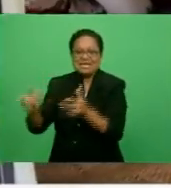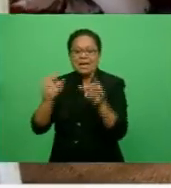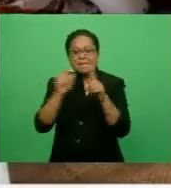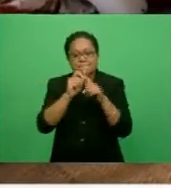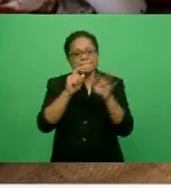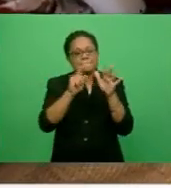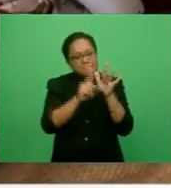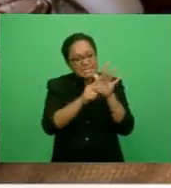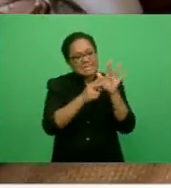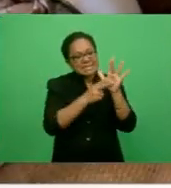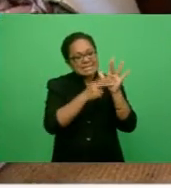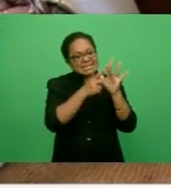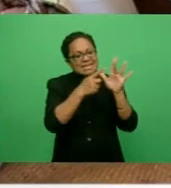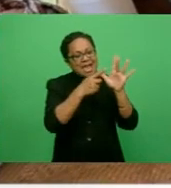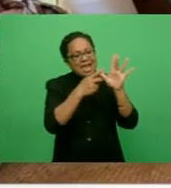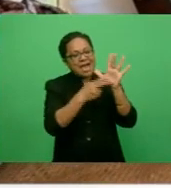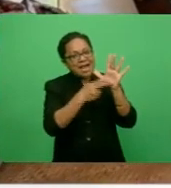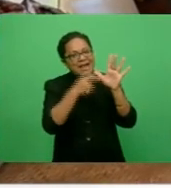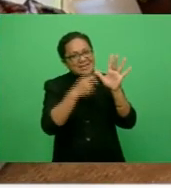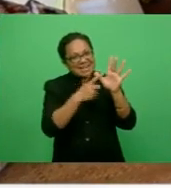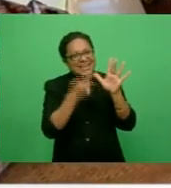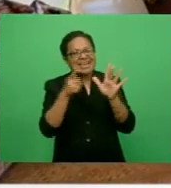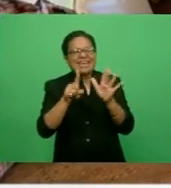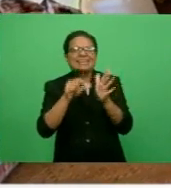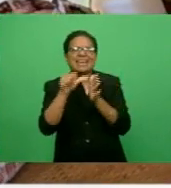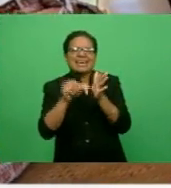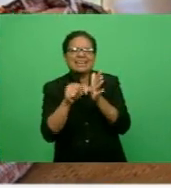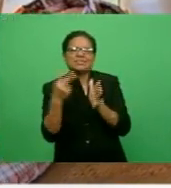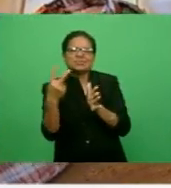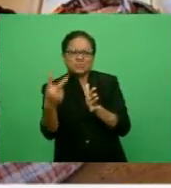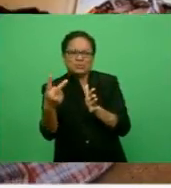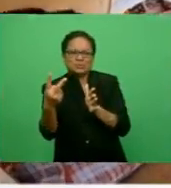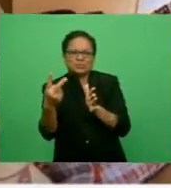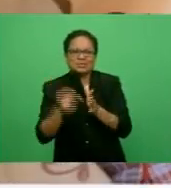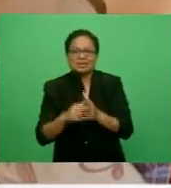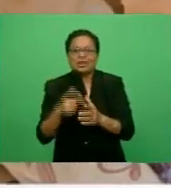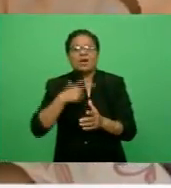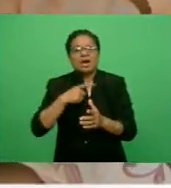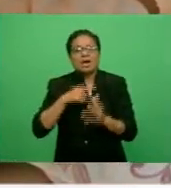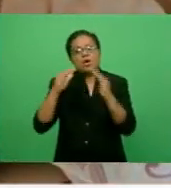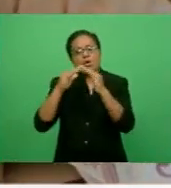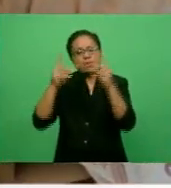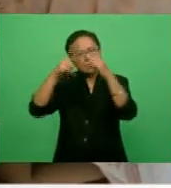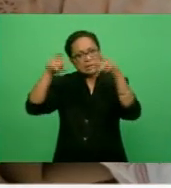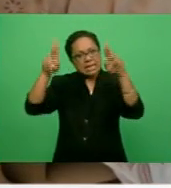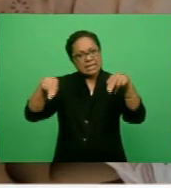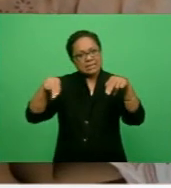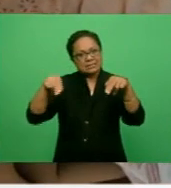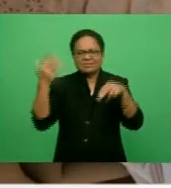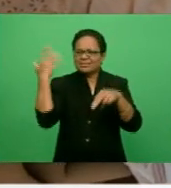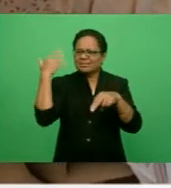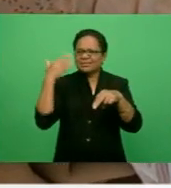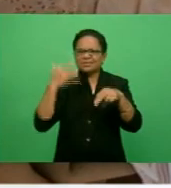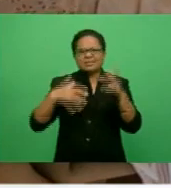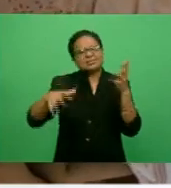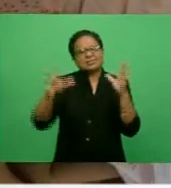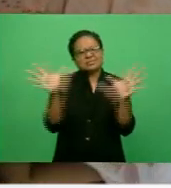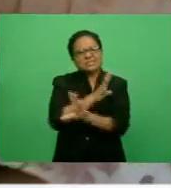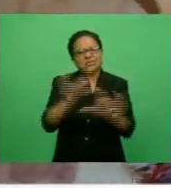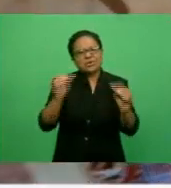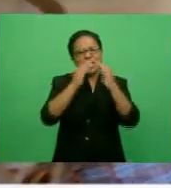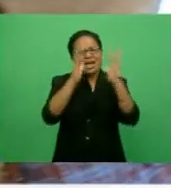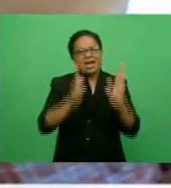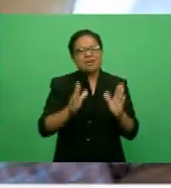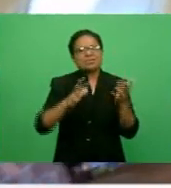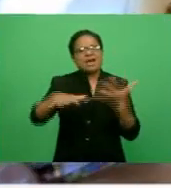Vukinavanua and her two-year-old who have been living in a tent after Tropical Cyclone Harold. FBC's manager